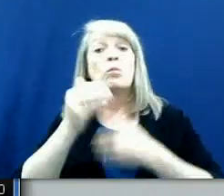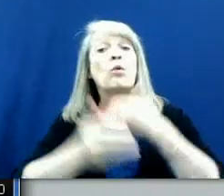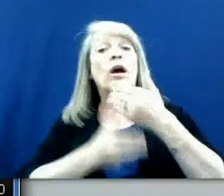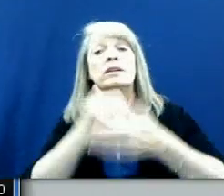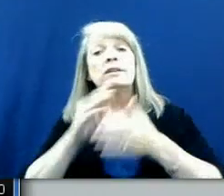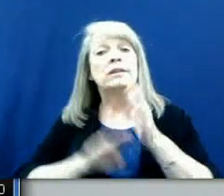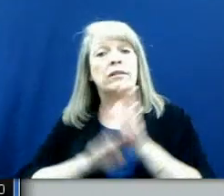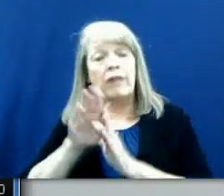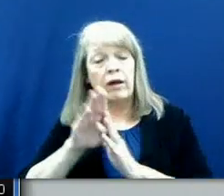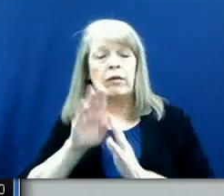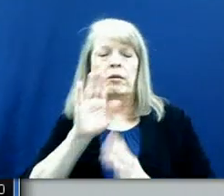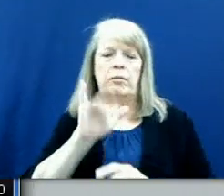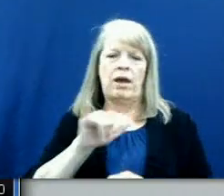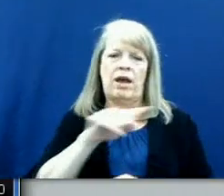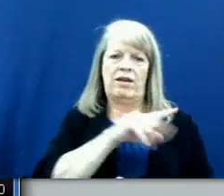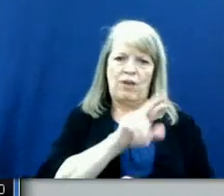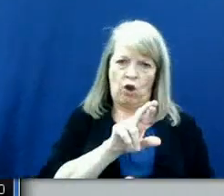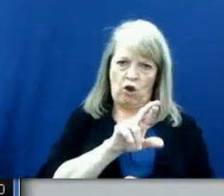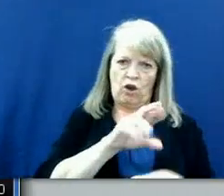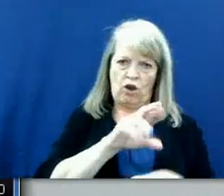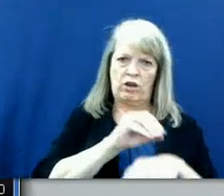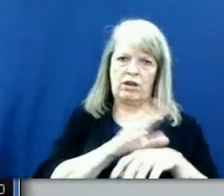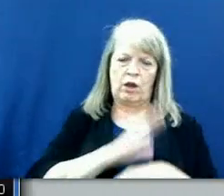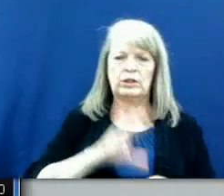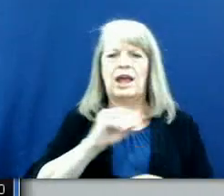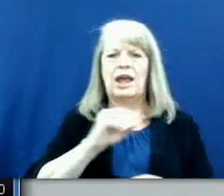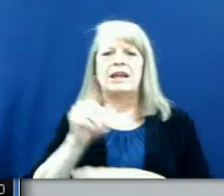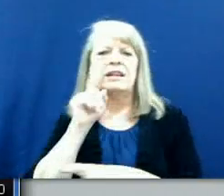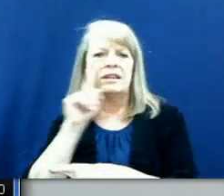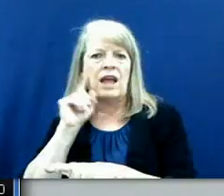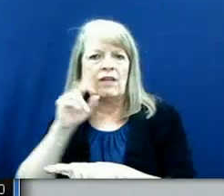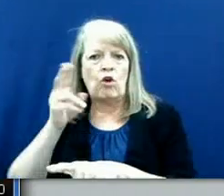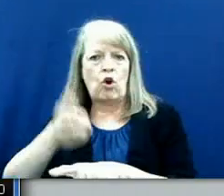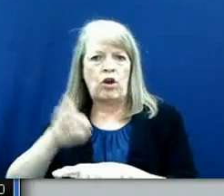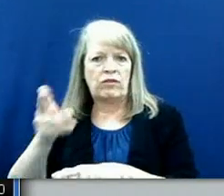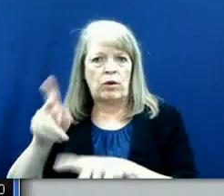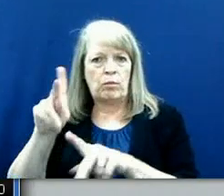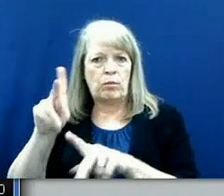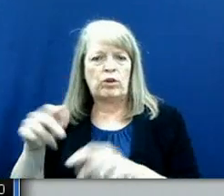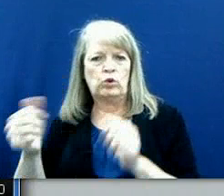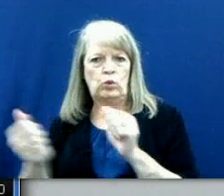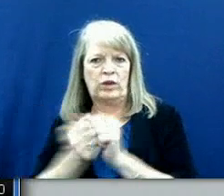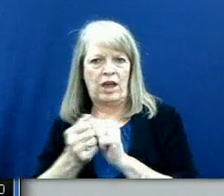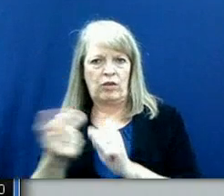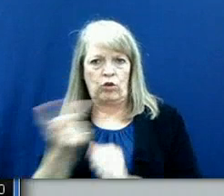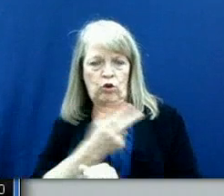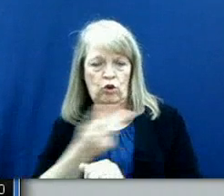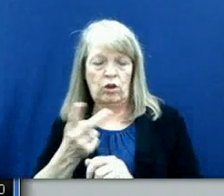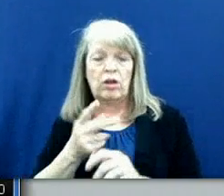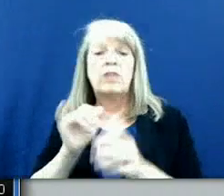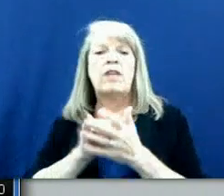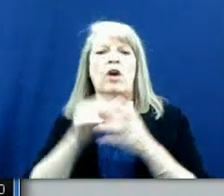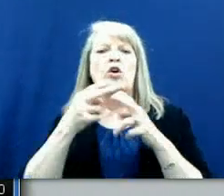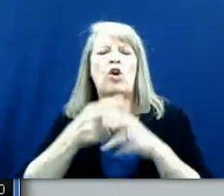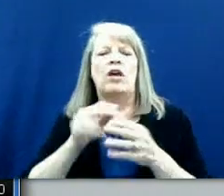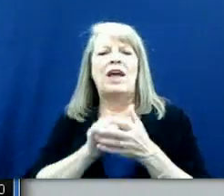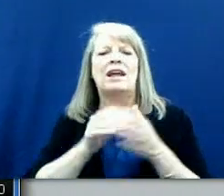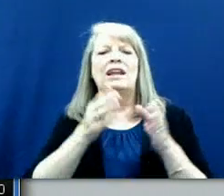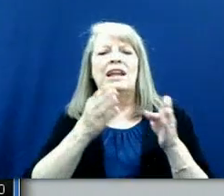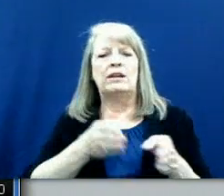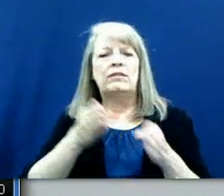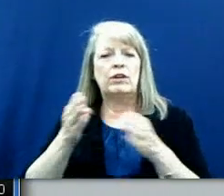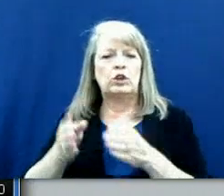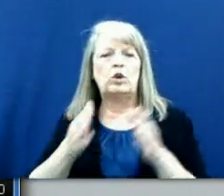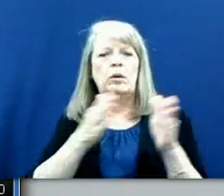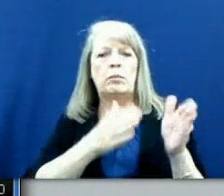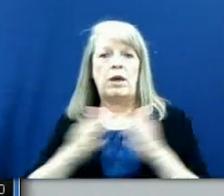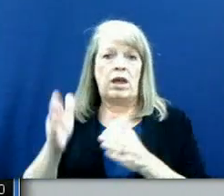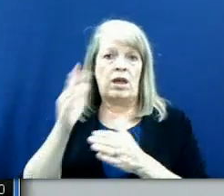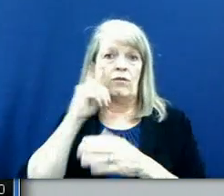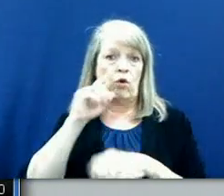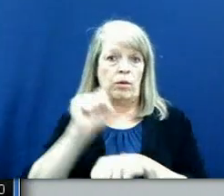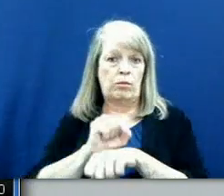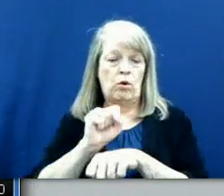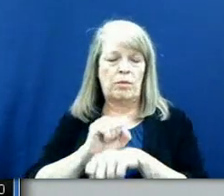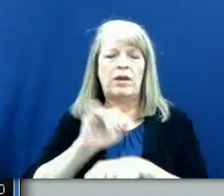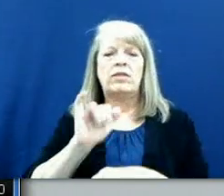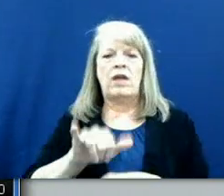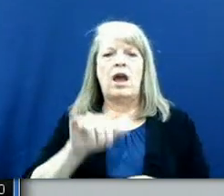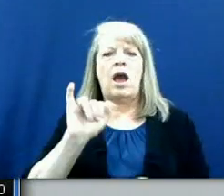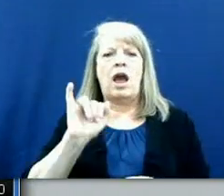and the deaf or hard of hearing person together in what is known as the Individual Plan for Employment, or